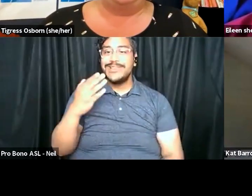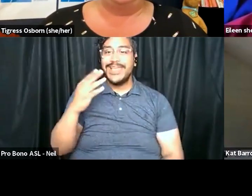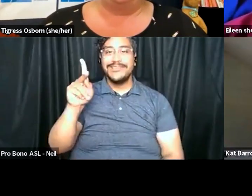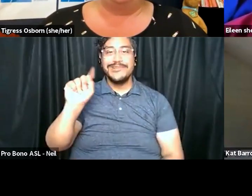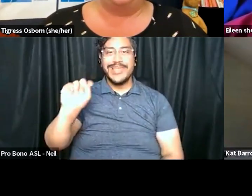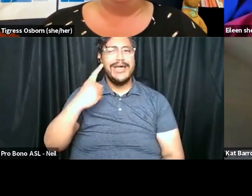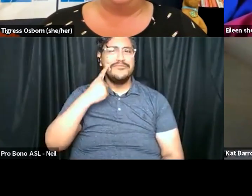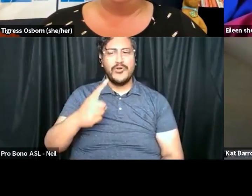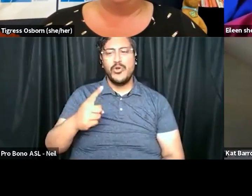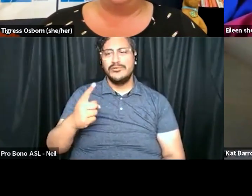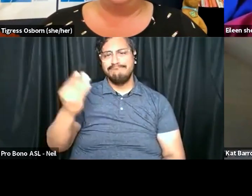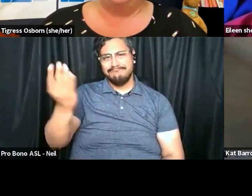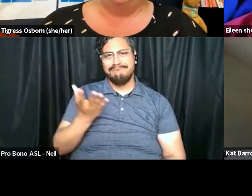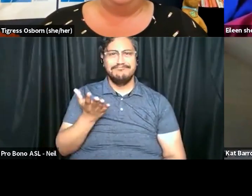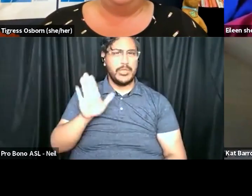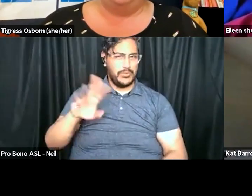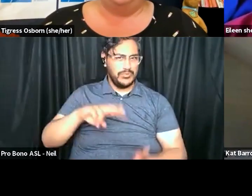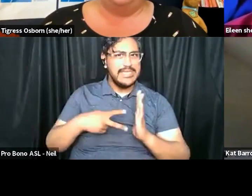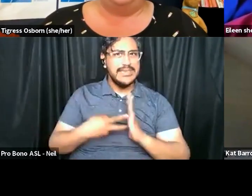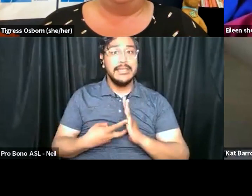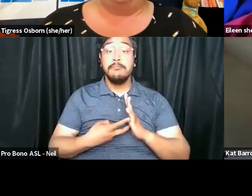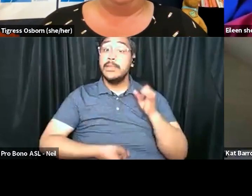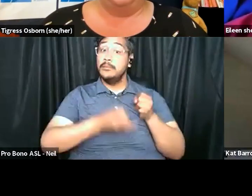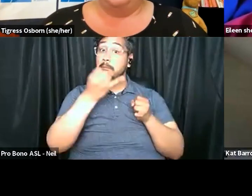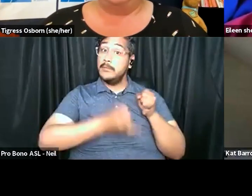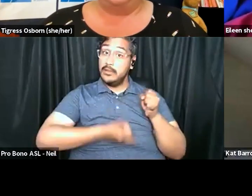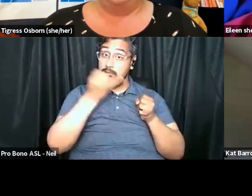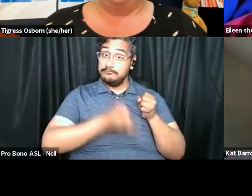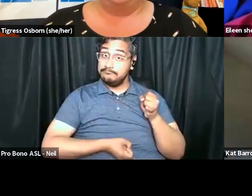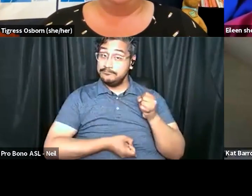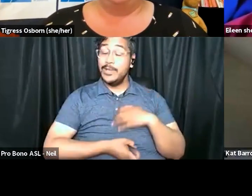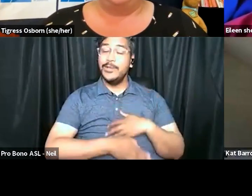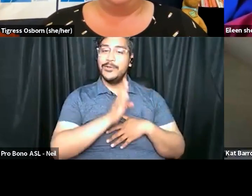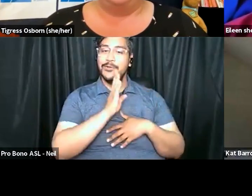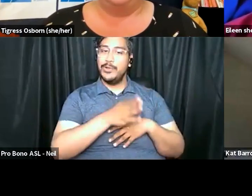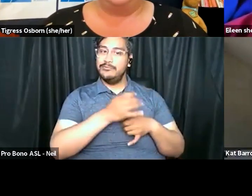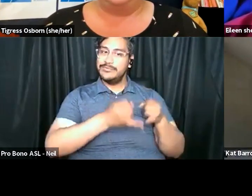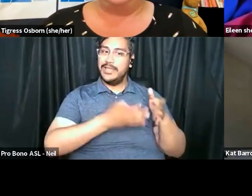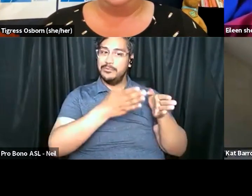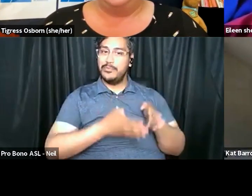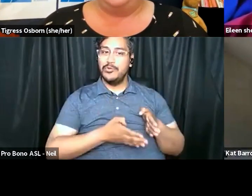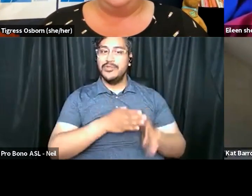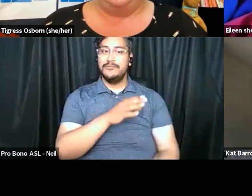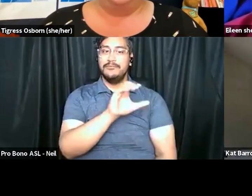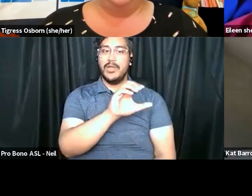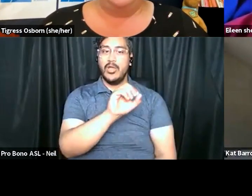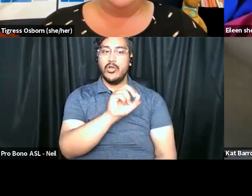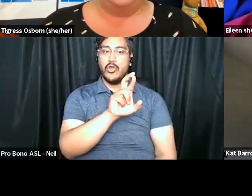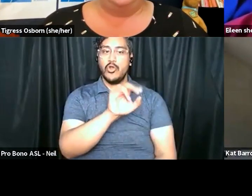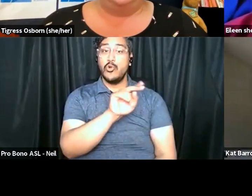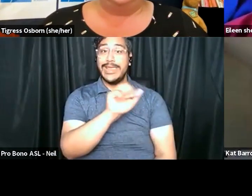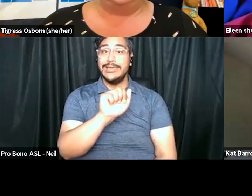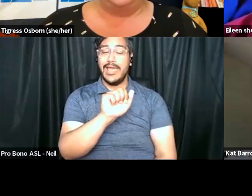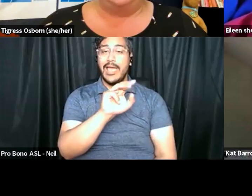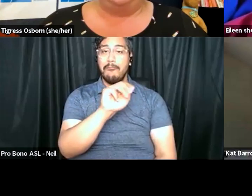what it means to you. And finally, we are going to hear from Karina Macrease. And